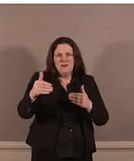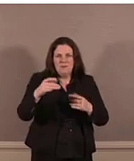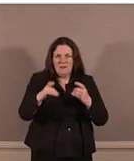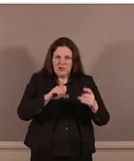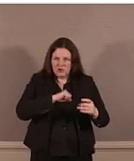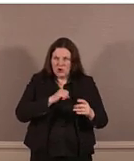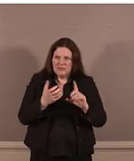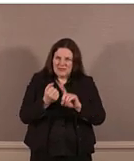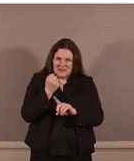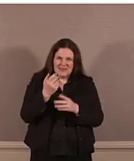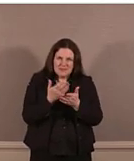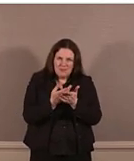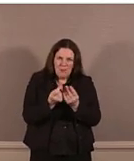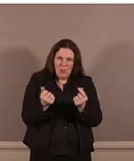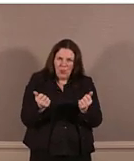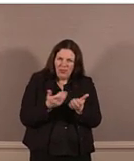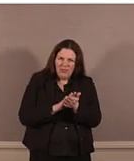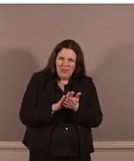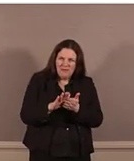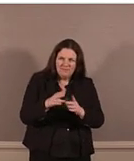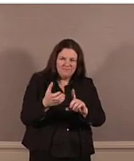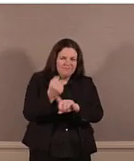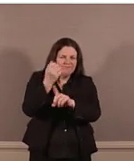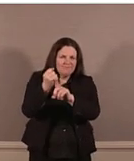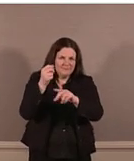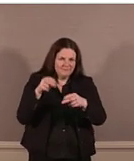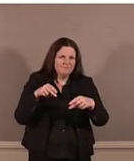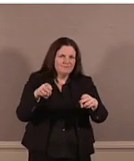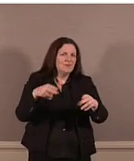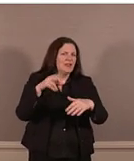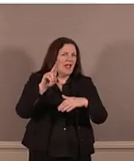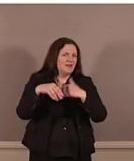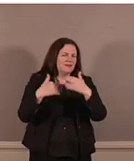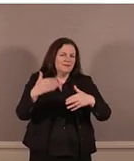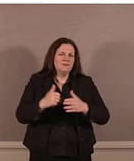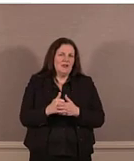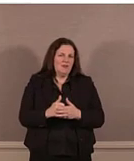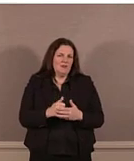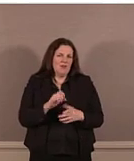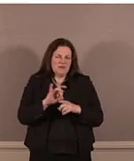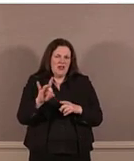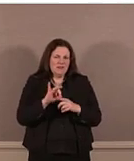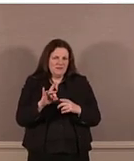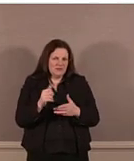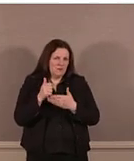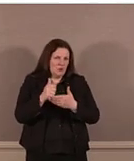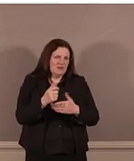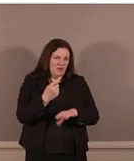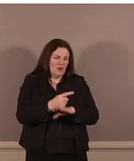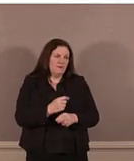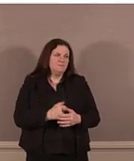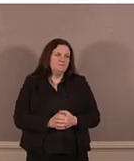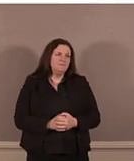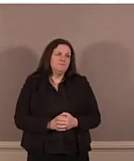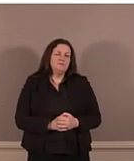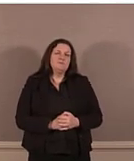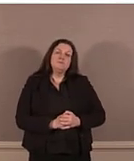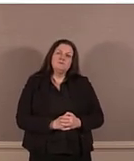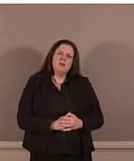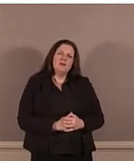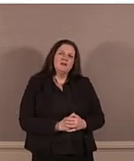success becomes easy. And this whole supports the whole area of inclusion and well-being. And the second